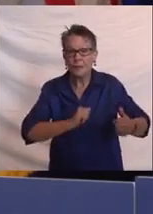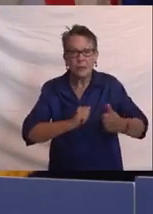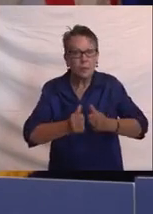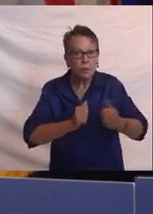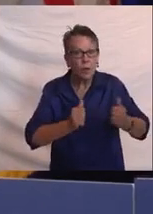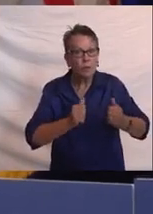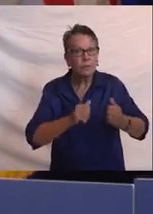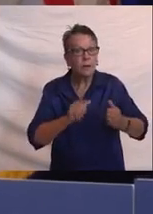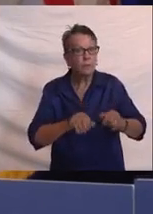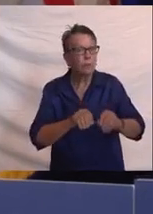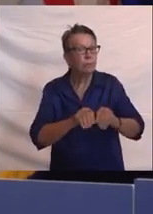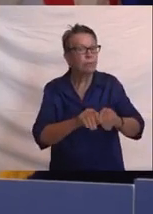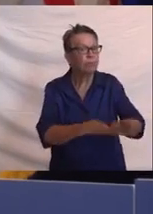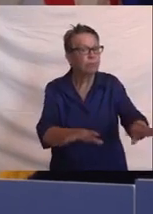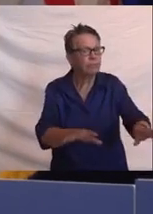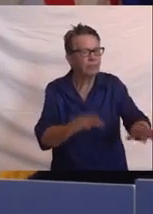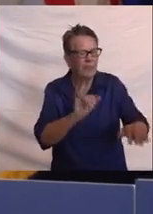these.